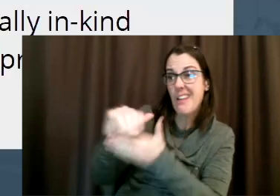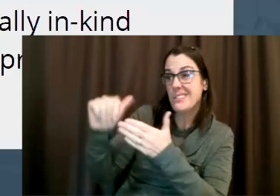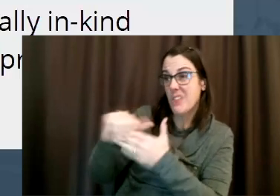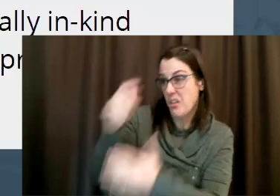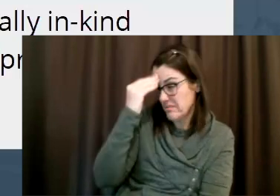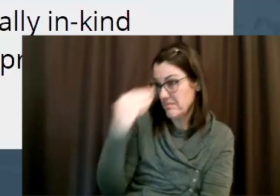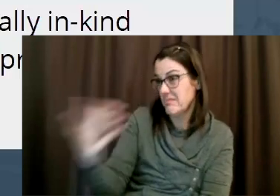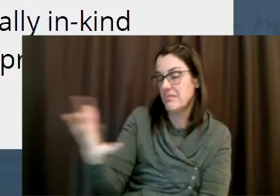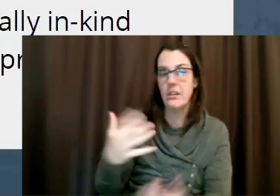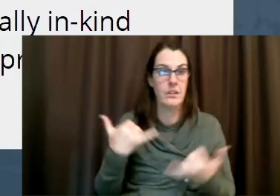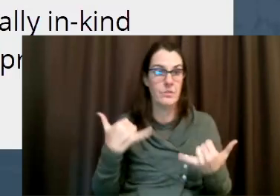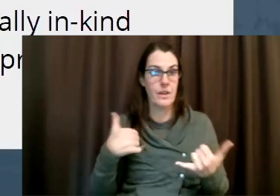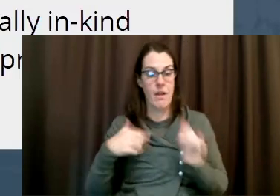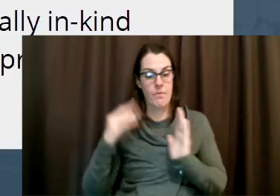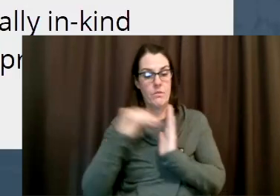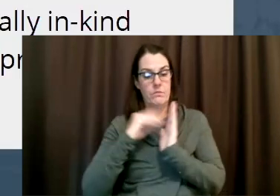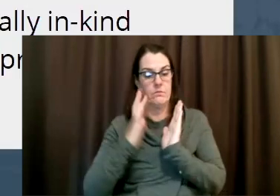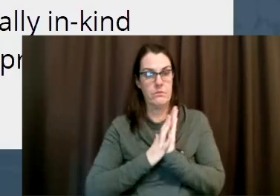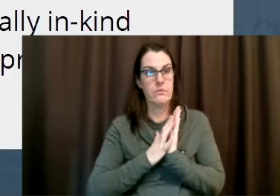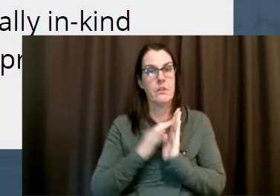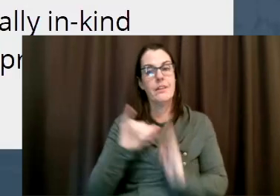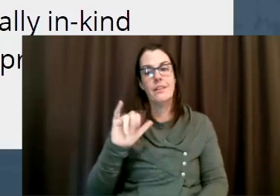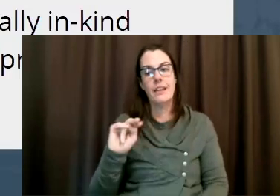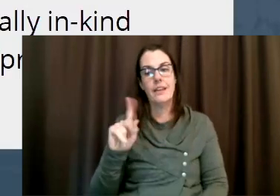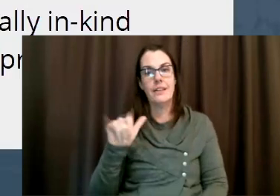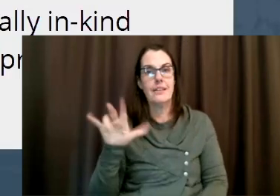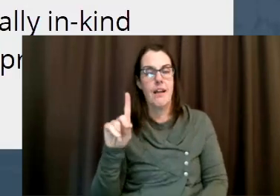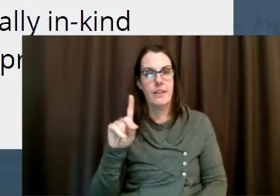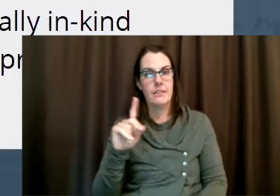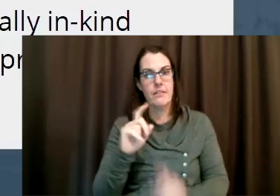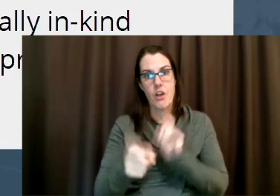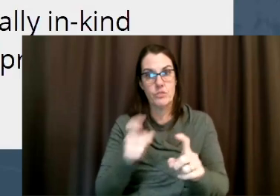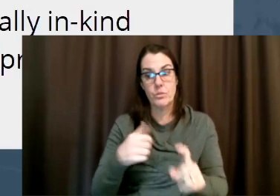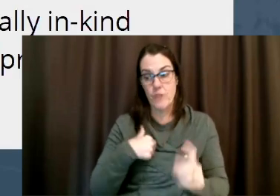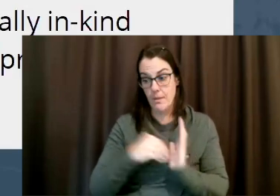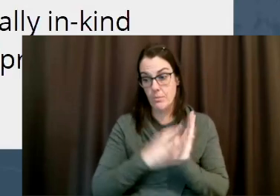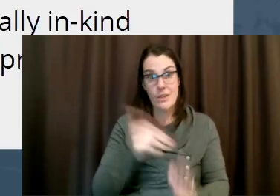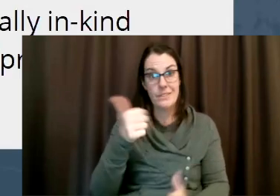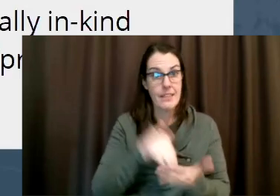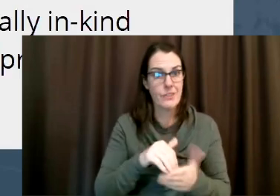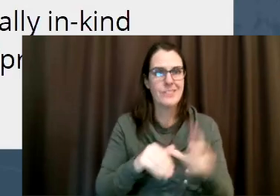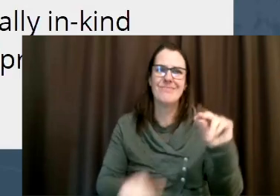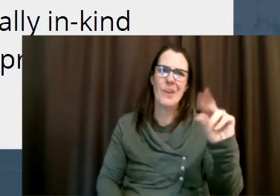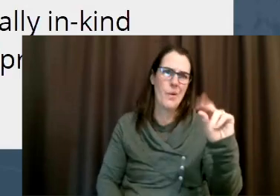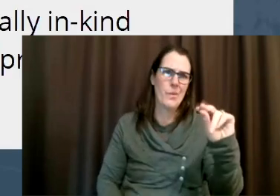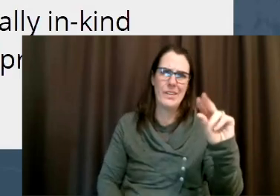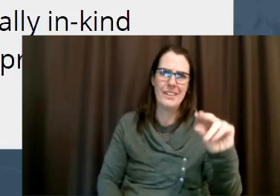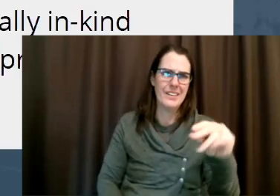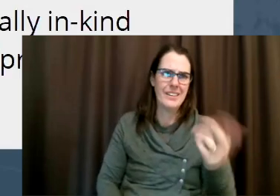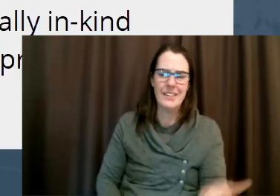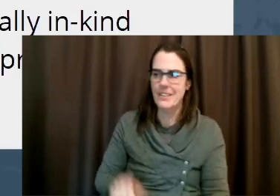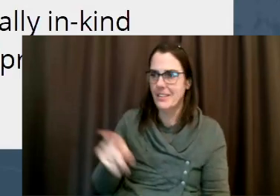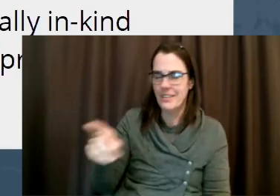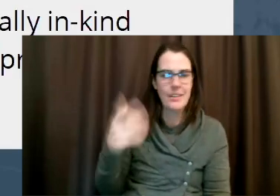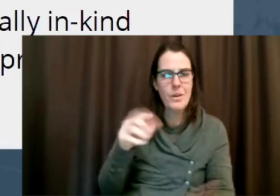to go record $10,000 in-kind contributions. No, I have to only record what the fair market value of